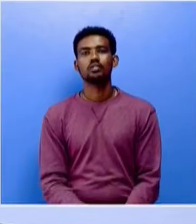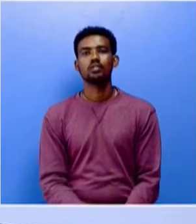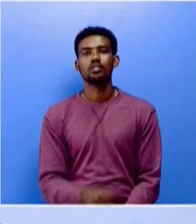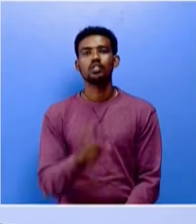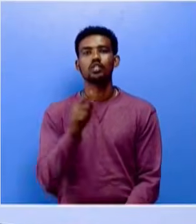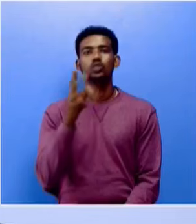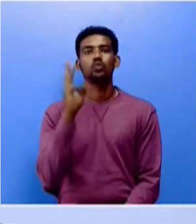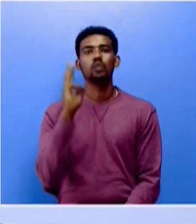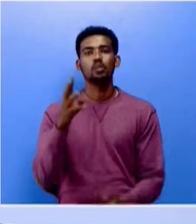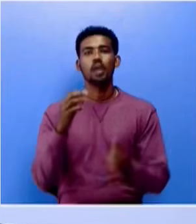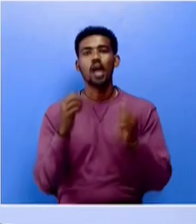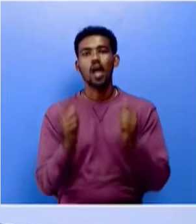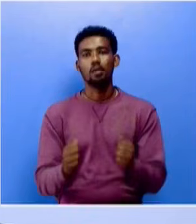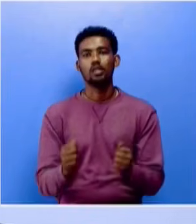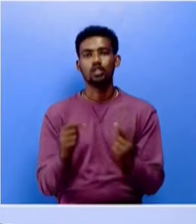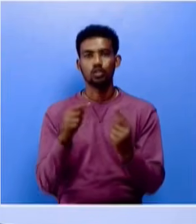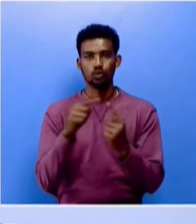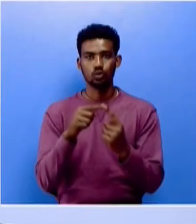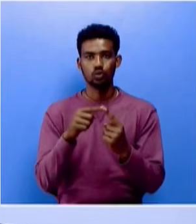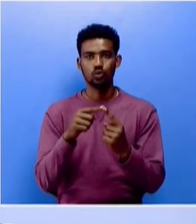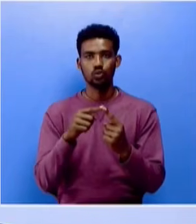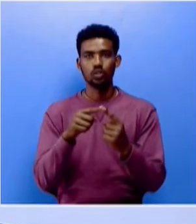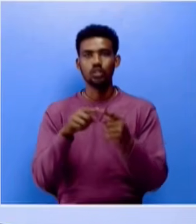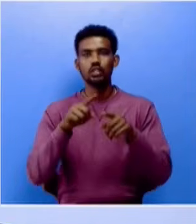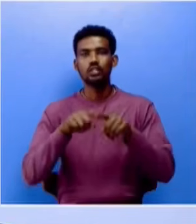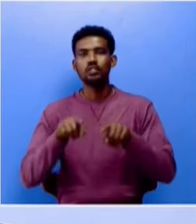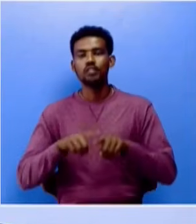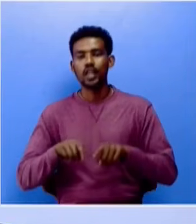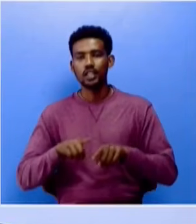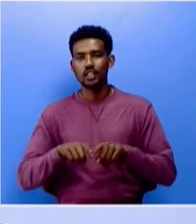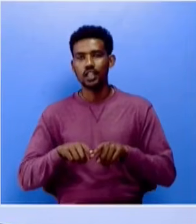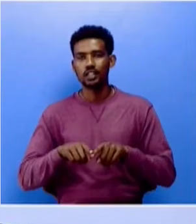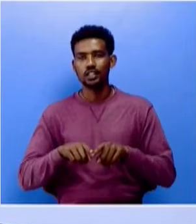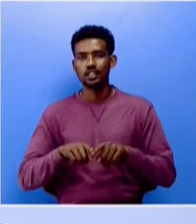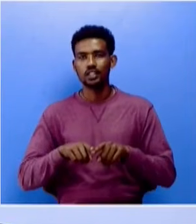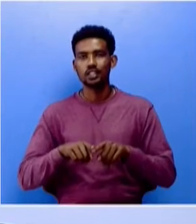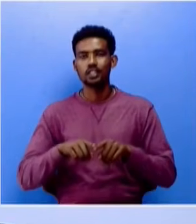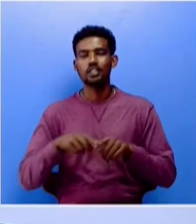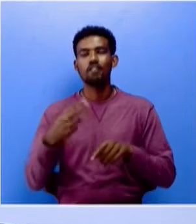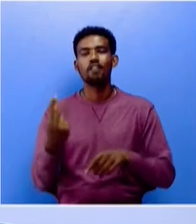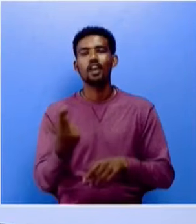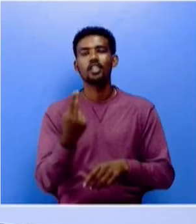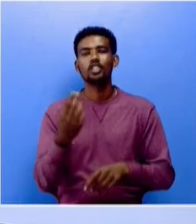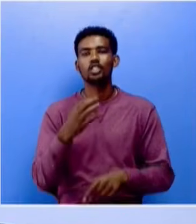you will be able to differentiate the function of